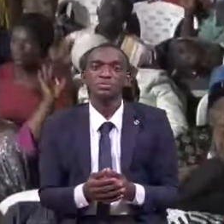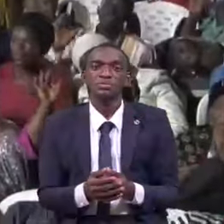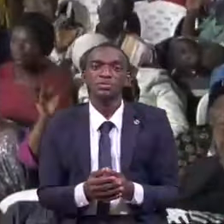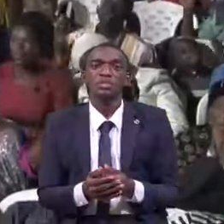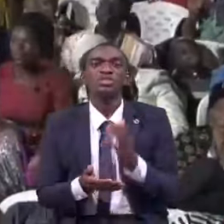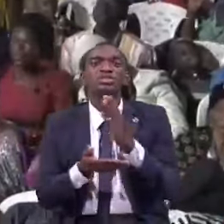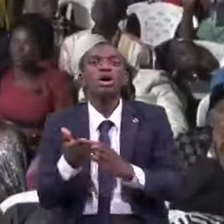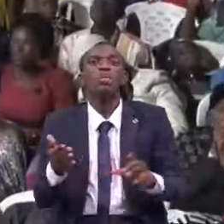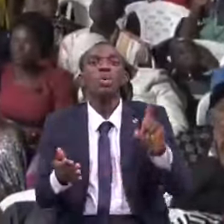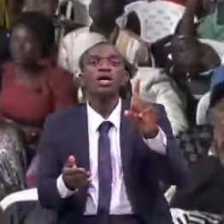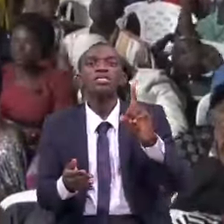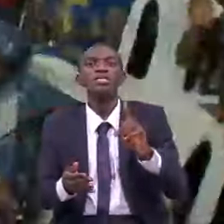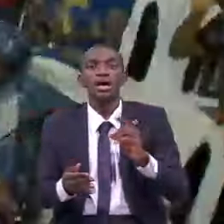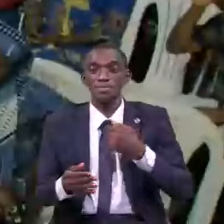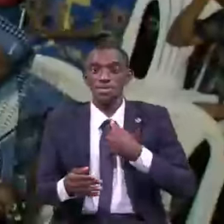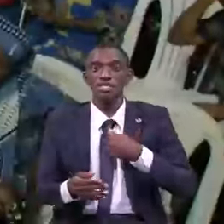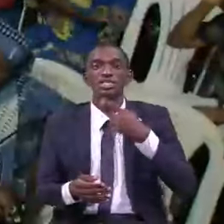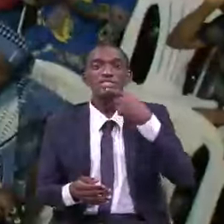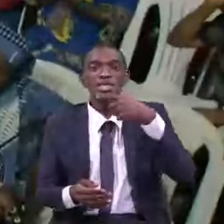somebody there I'm saying,